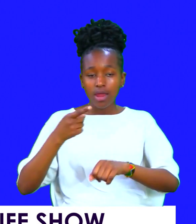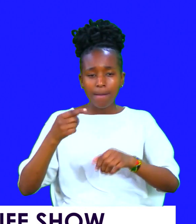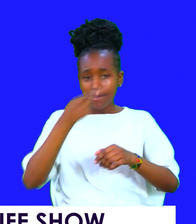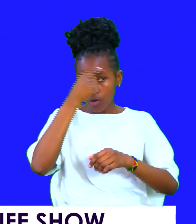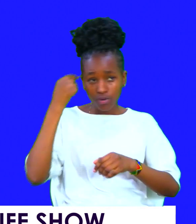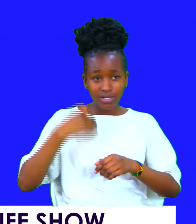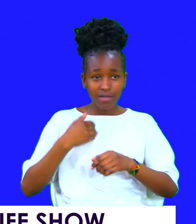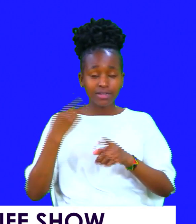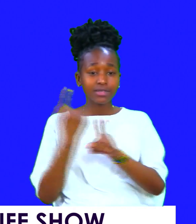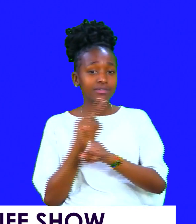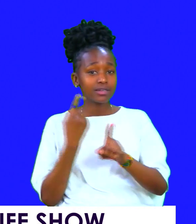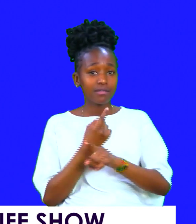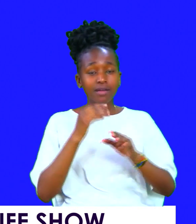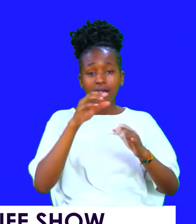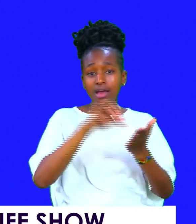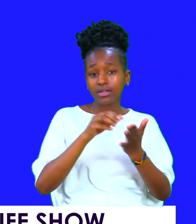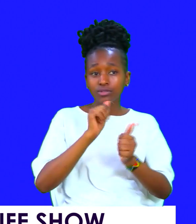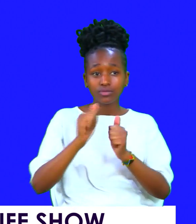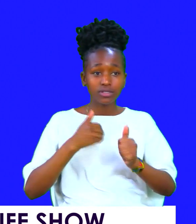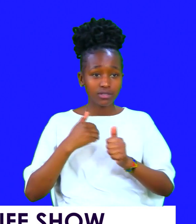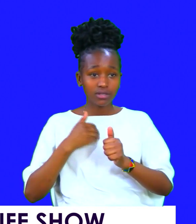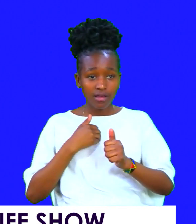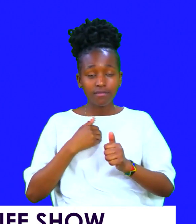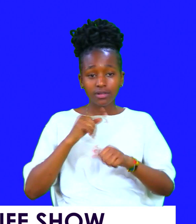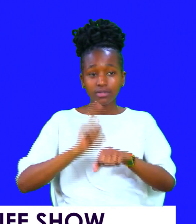suddenly becomes impactful.